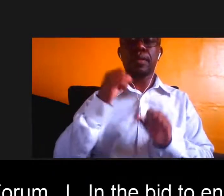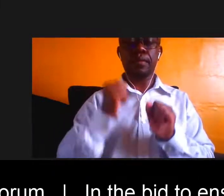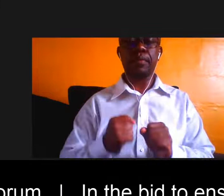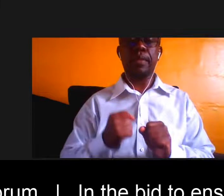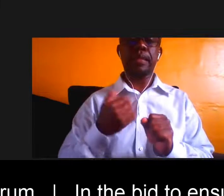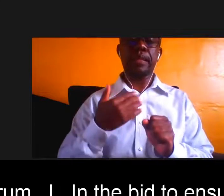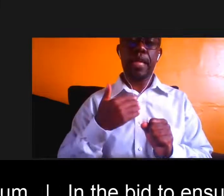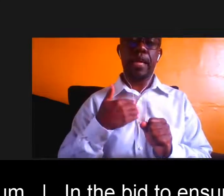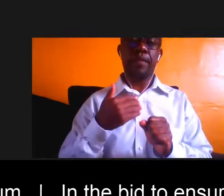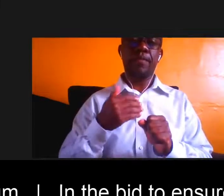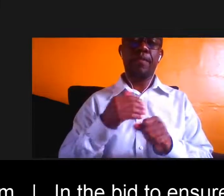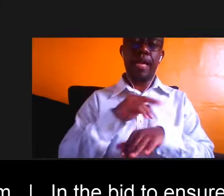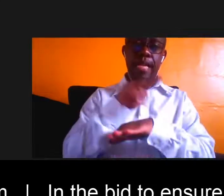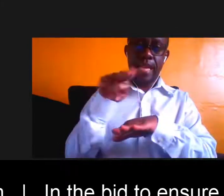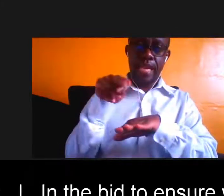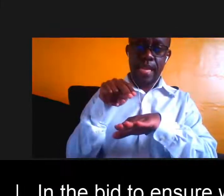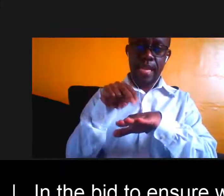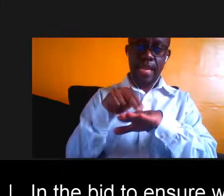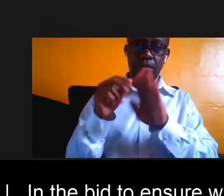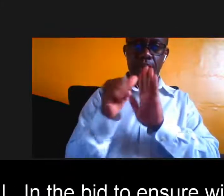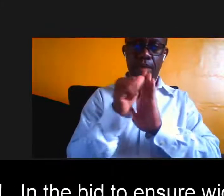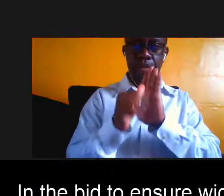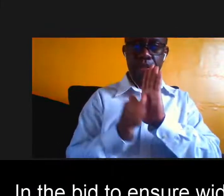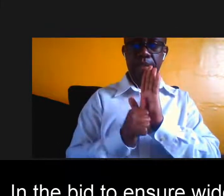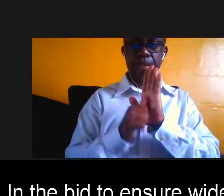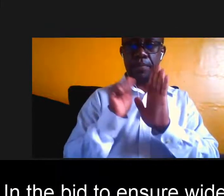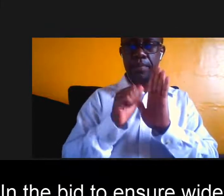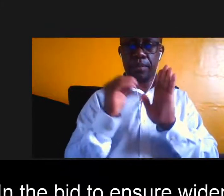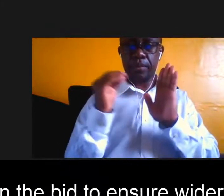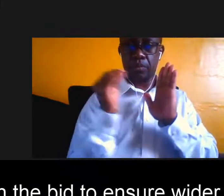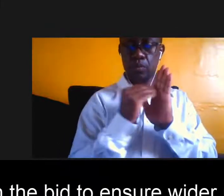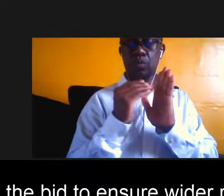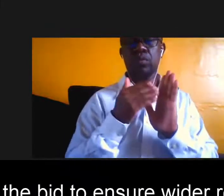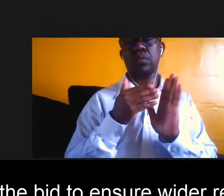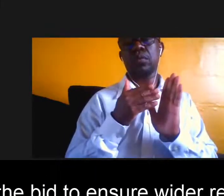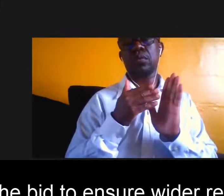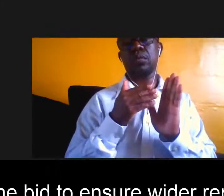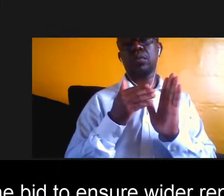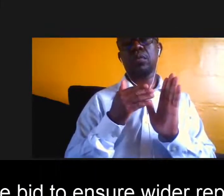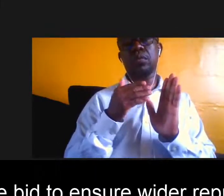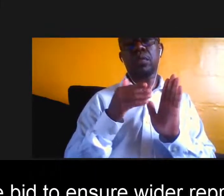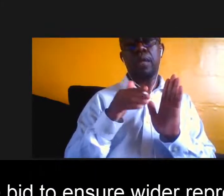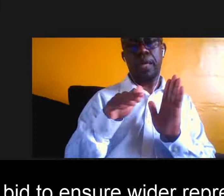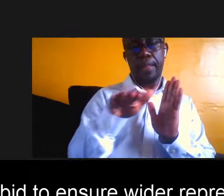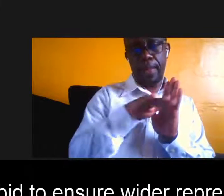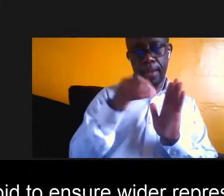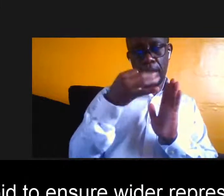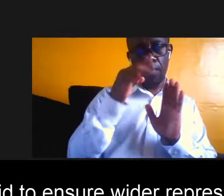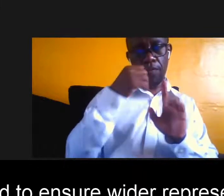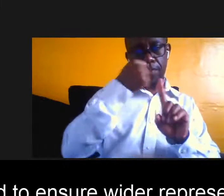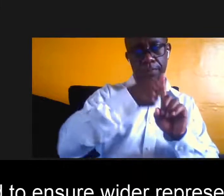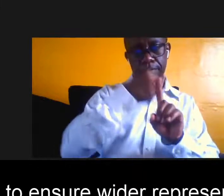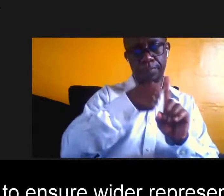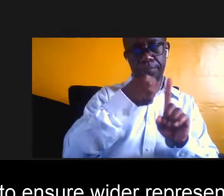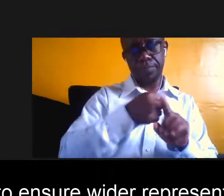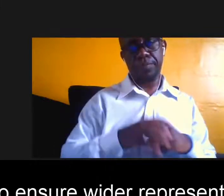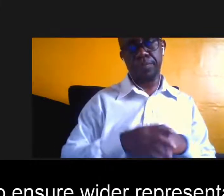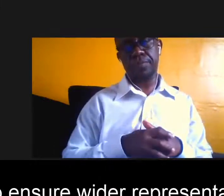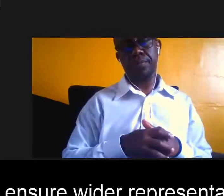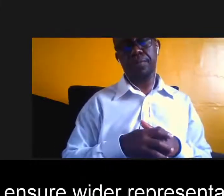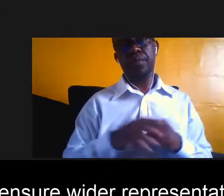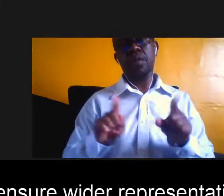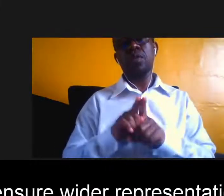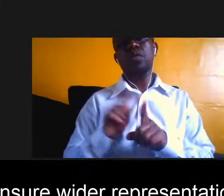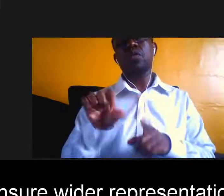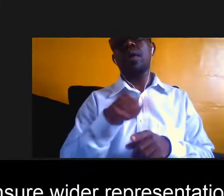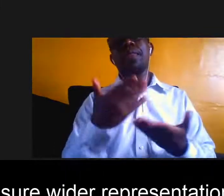national agenda. We need to set that agenda at that level of advocacy. Then, of course, something else that we have enjoyed every time